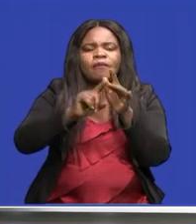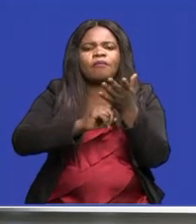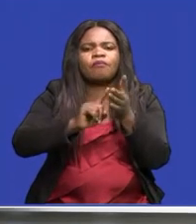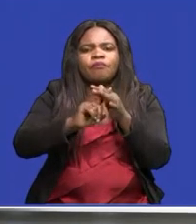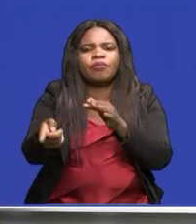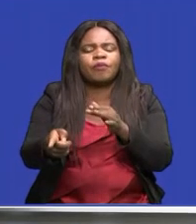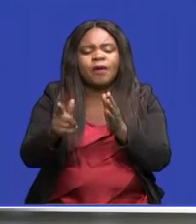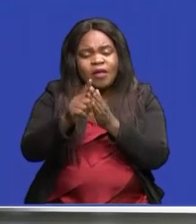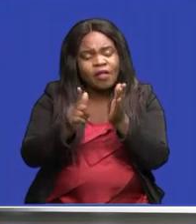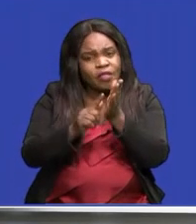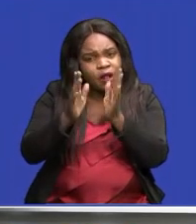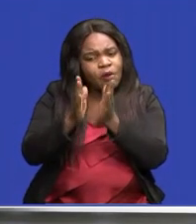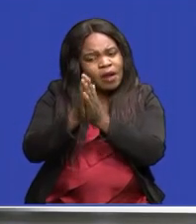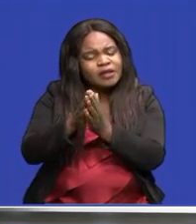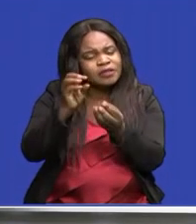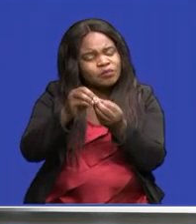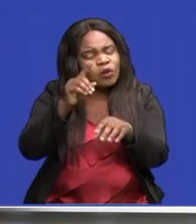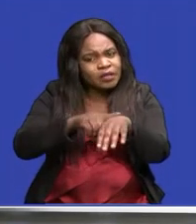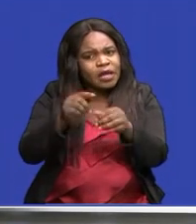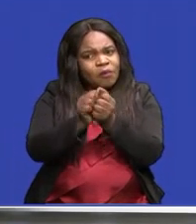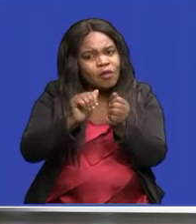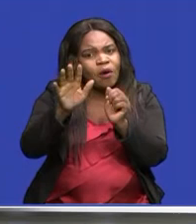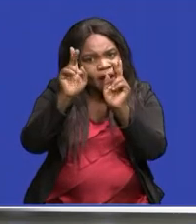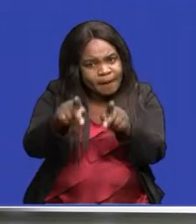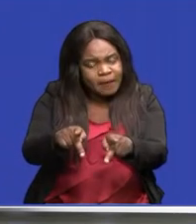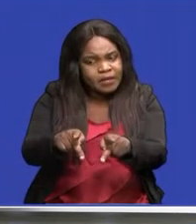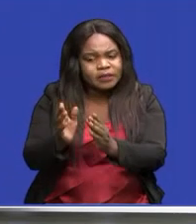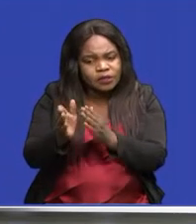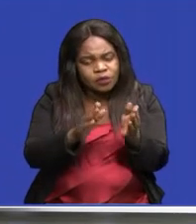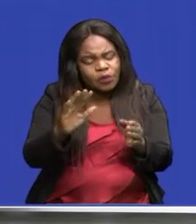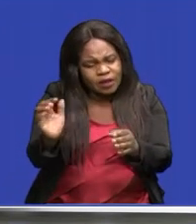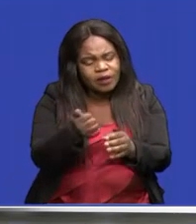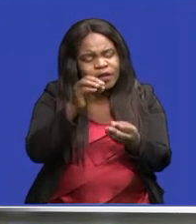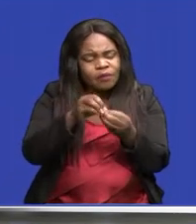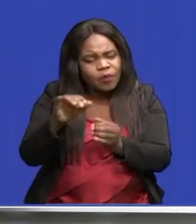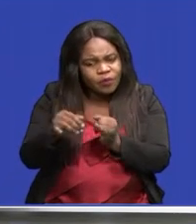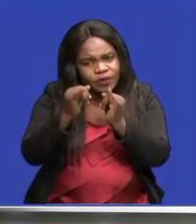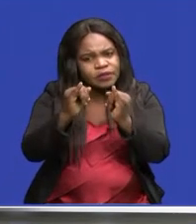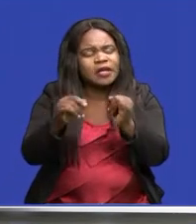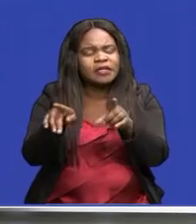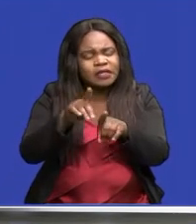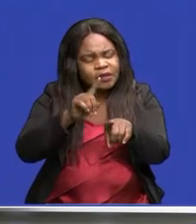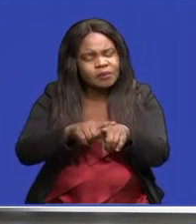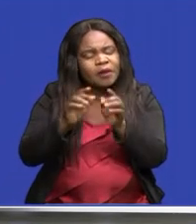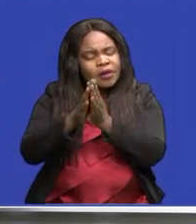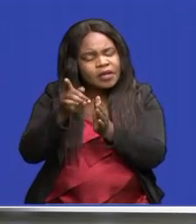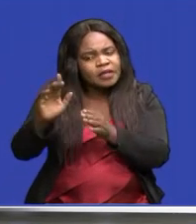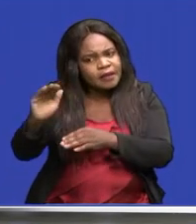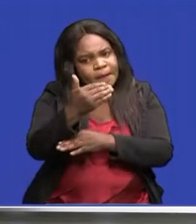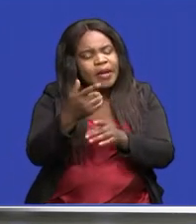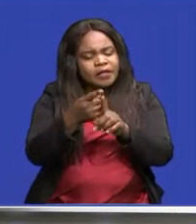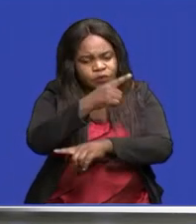Then her lawyers negotiated for more time with their client in order that they obtain more instructions and that she goes back to the police